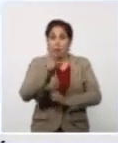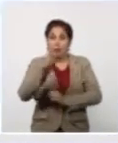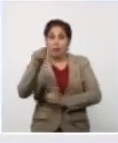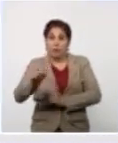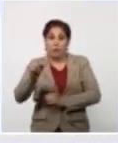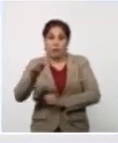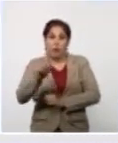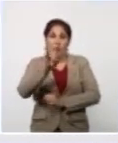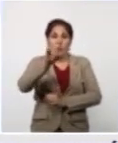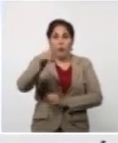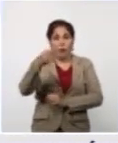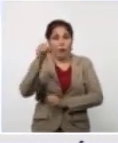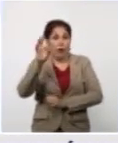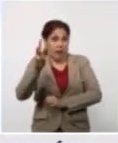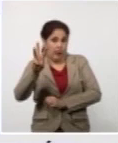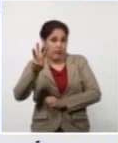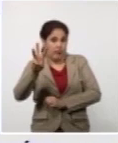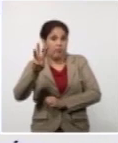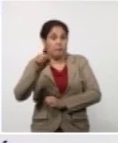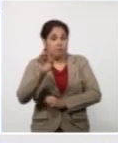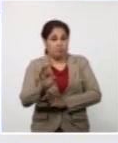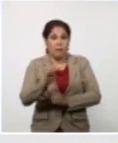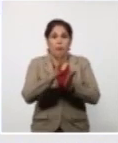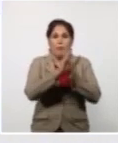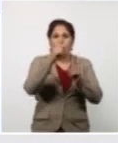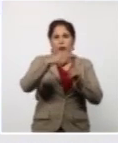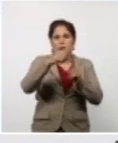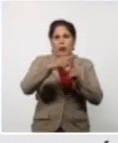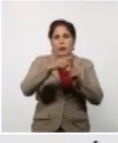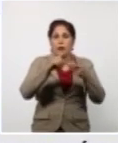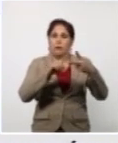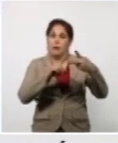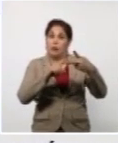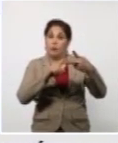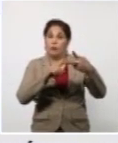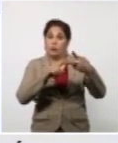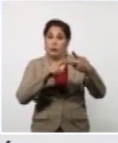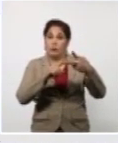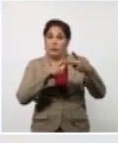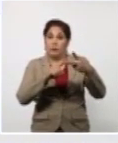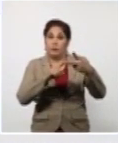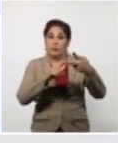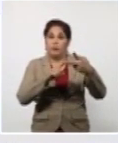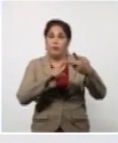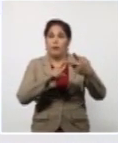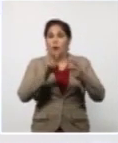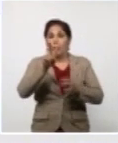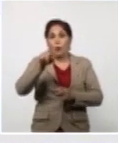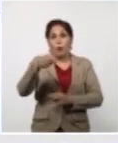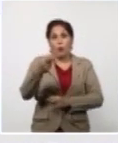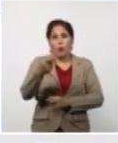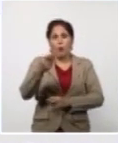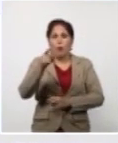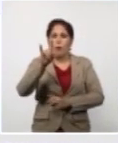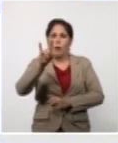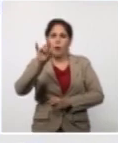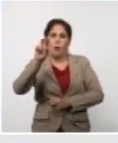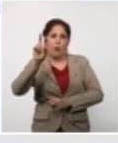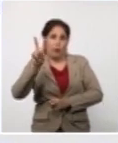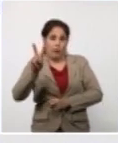Havana stands in the first place with a positive rate per 100,000 inhabitants of